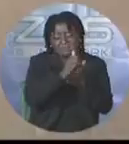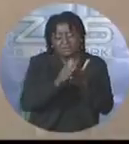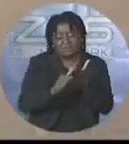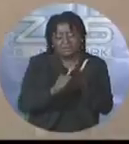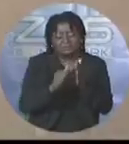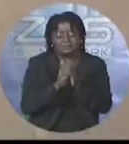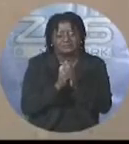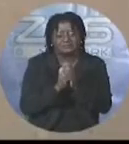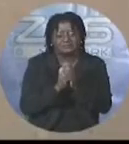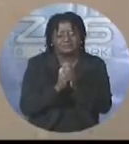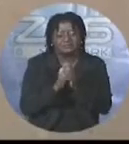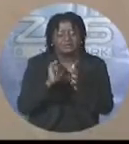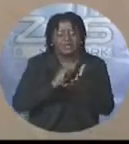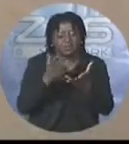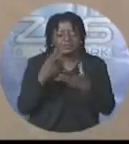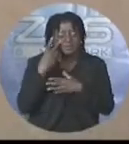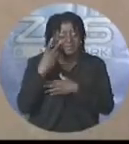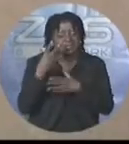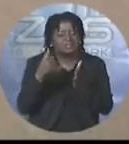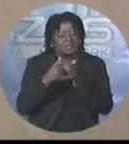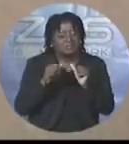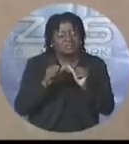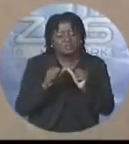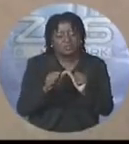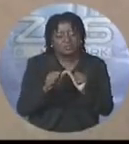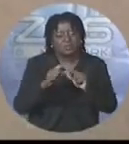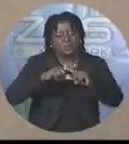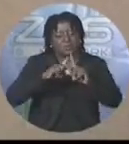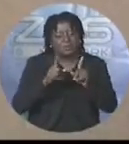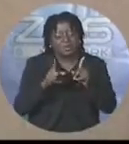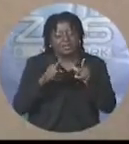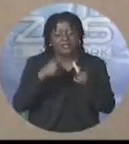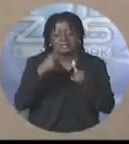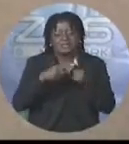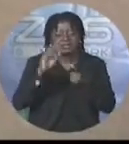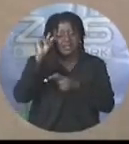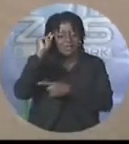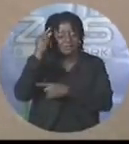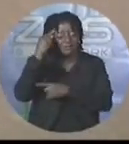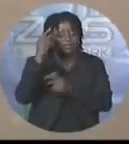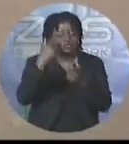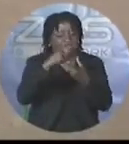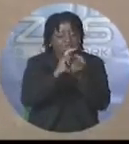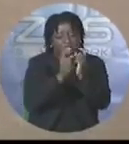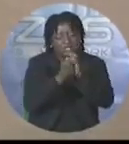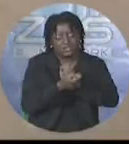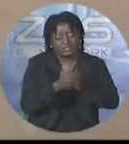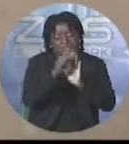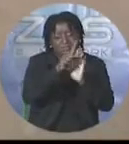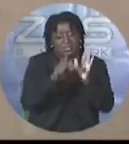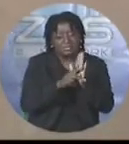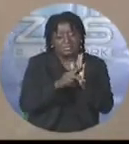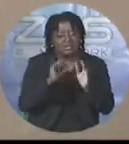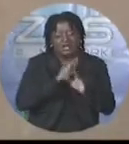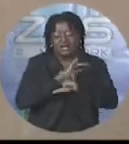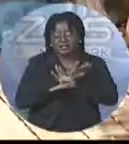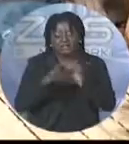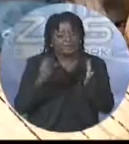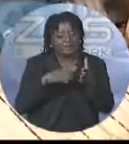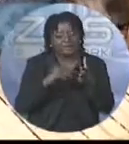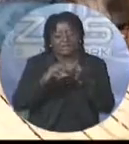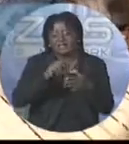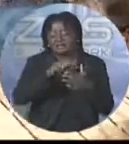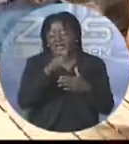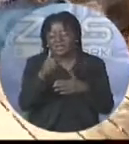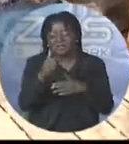business. I'd like to see it continue going on, but until the government get in and change the policy would be under right now, I would advise no one to get into this.